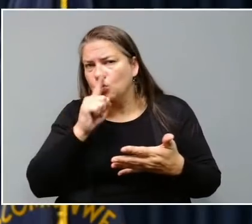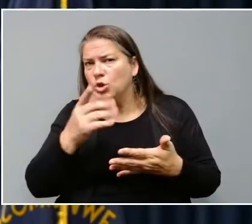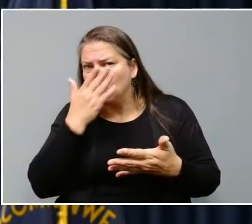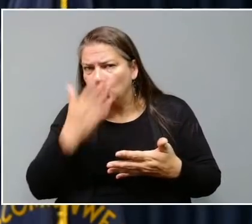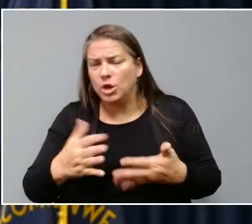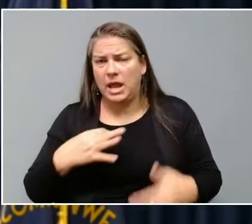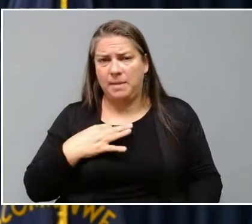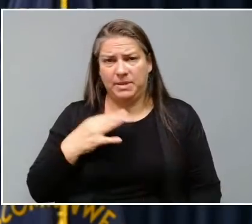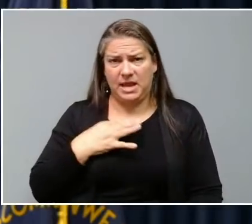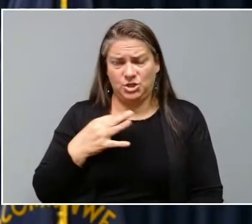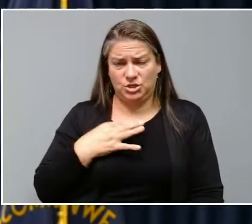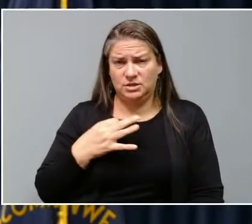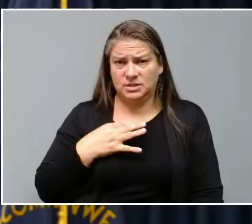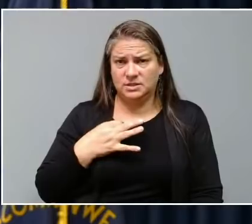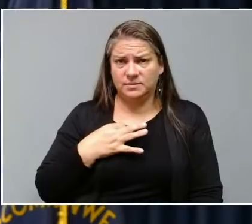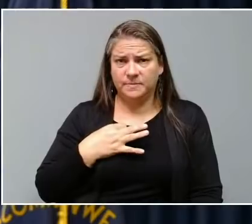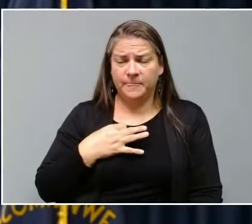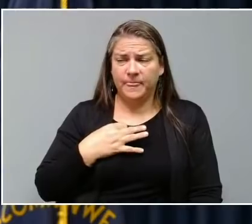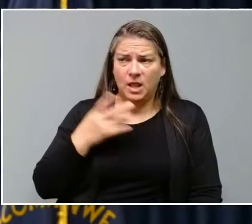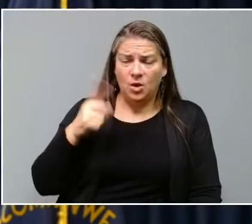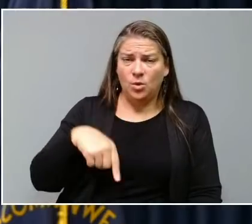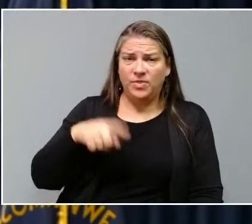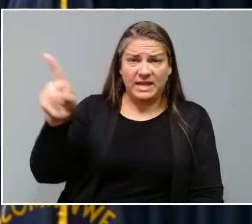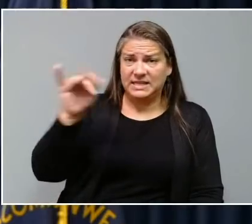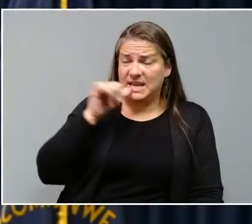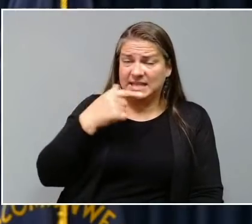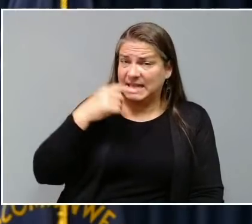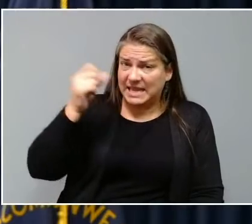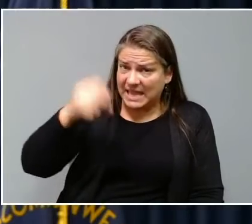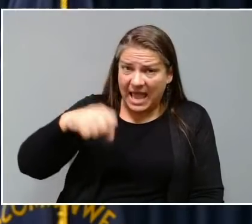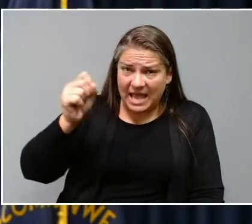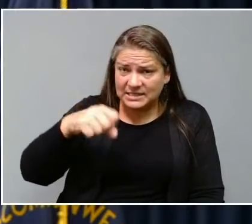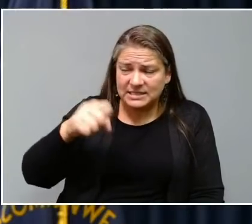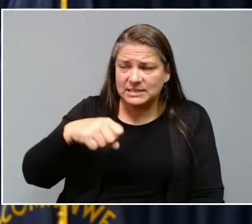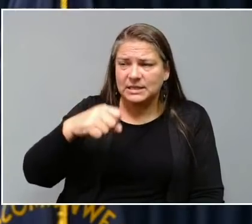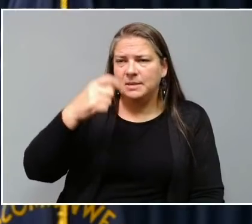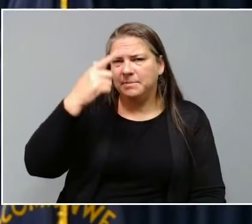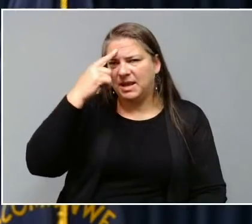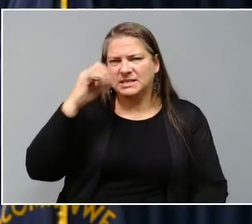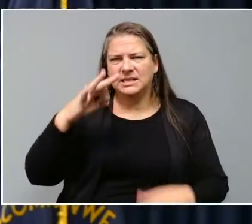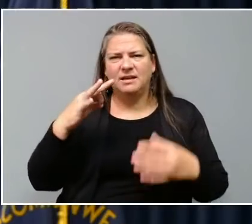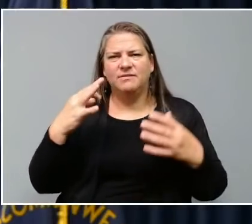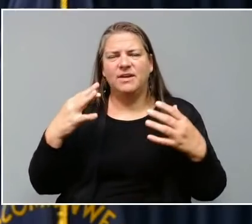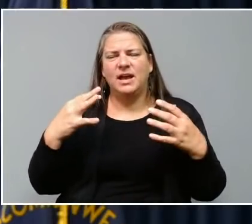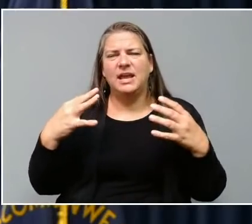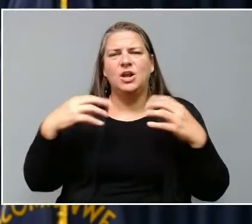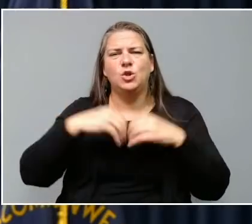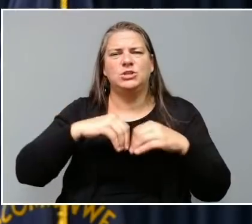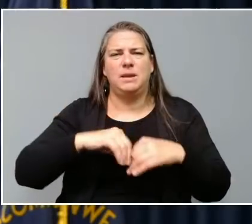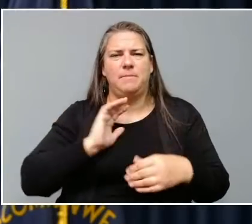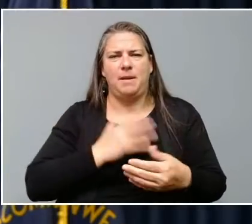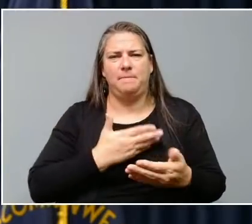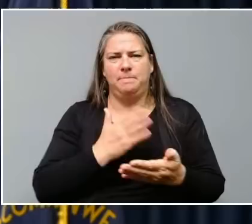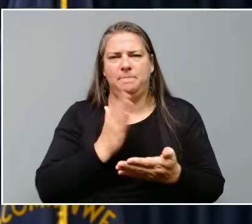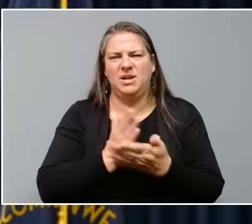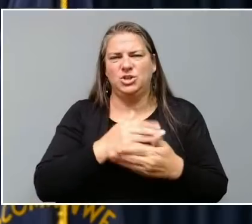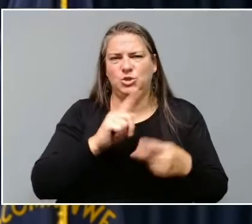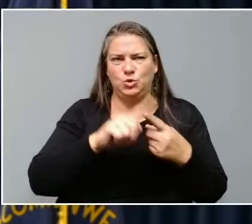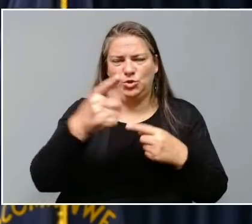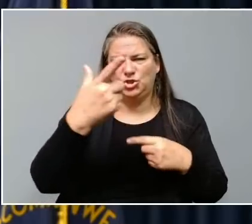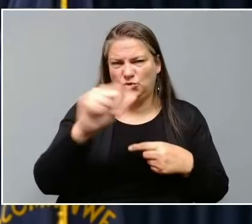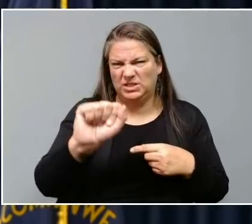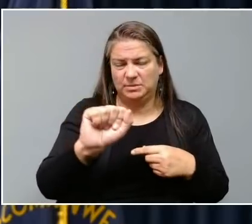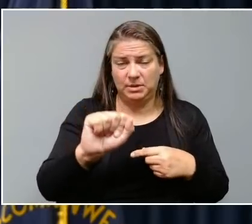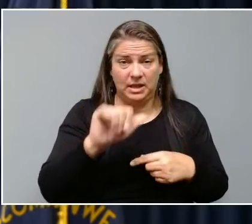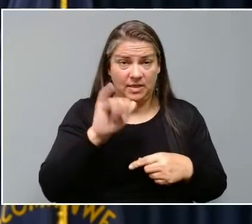that the board did not say yes to for potential inclusion in my recommended budget to the General Assembly. These facilities